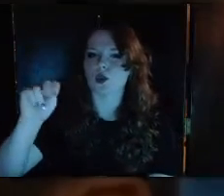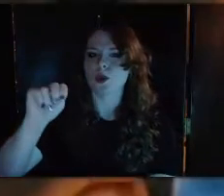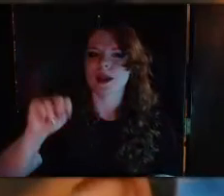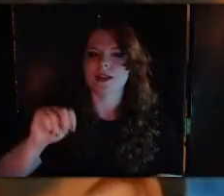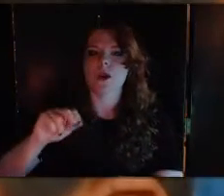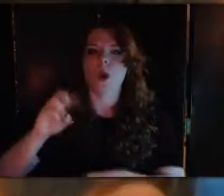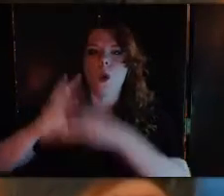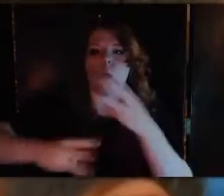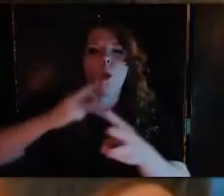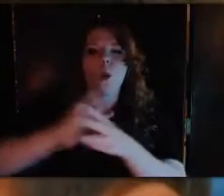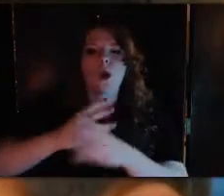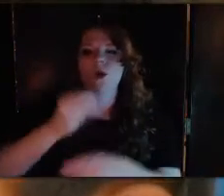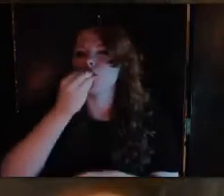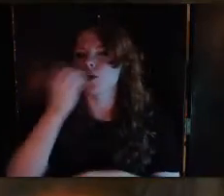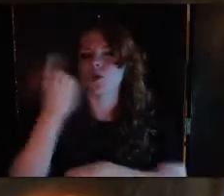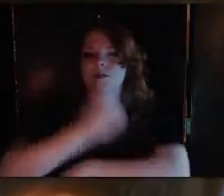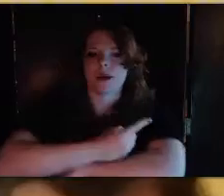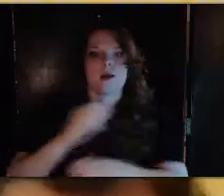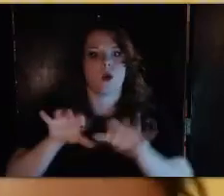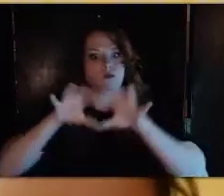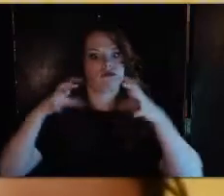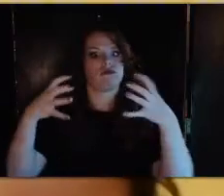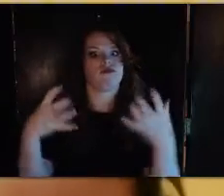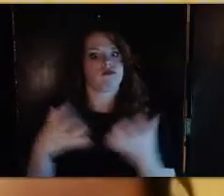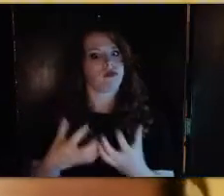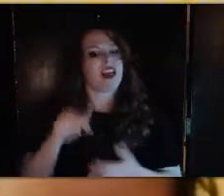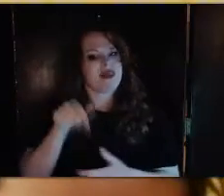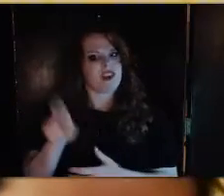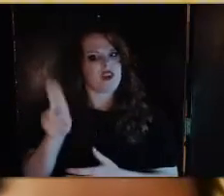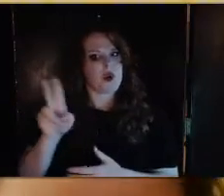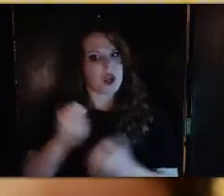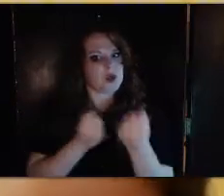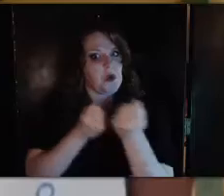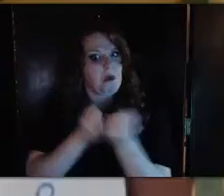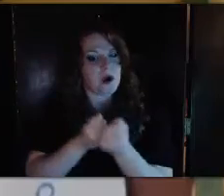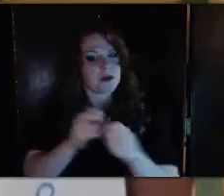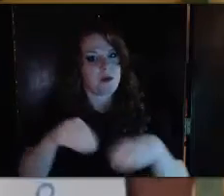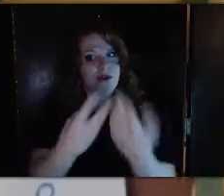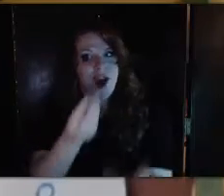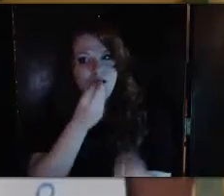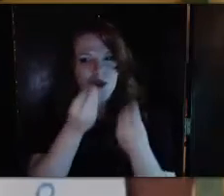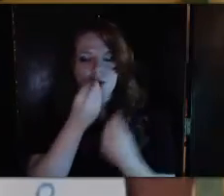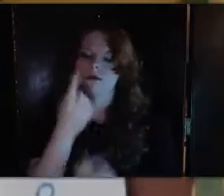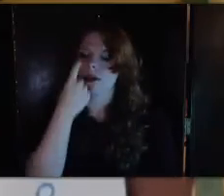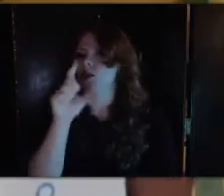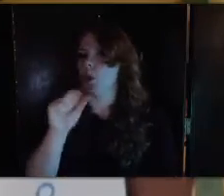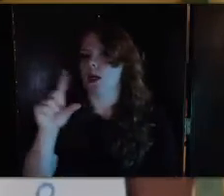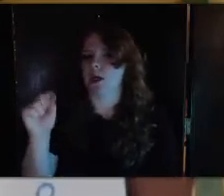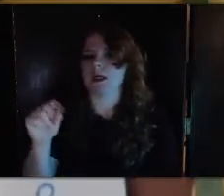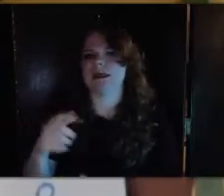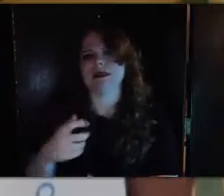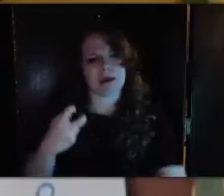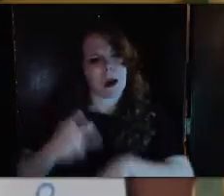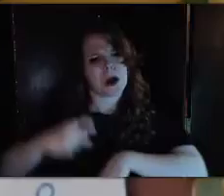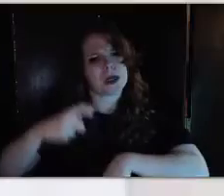Day. Millions of people around the globe are assisted by this organization each year, but 2020 has been rough and has had a